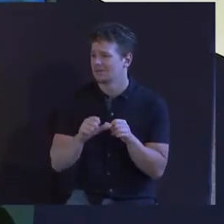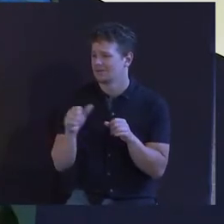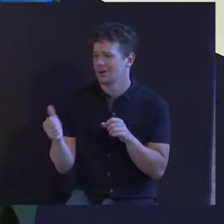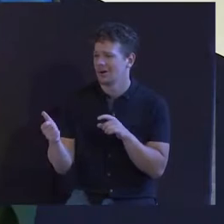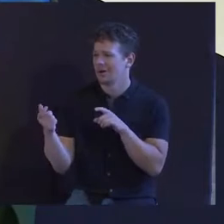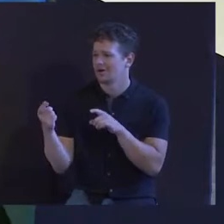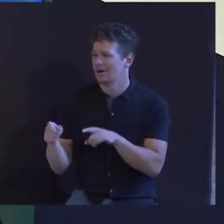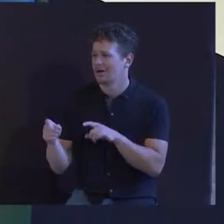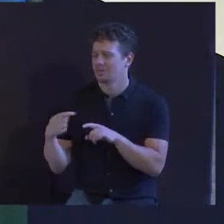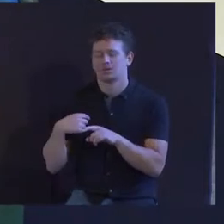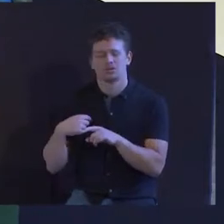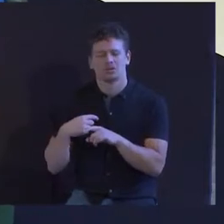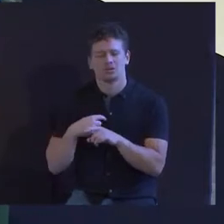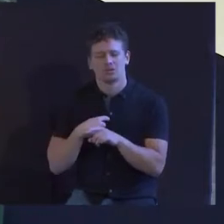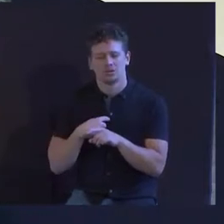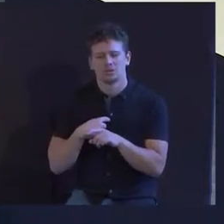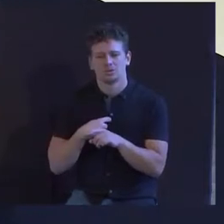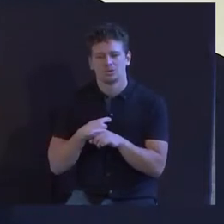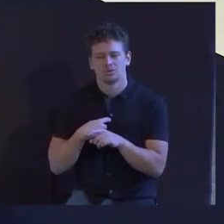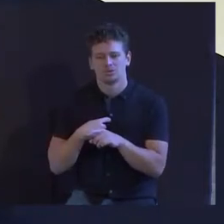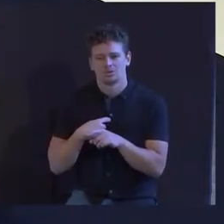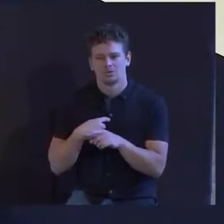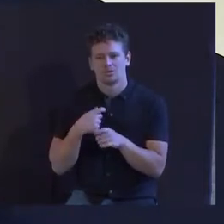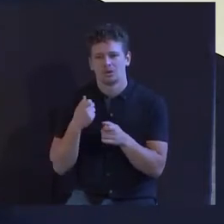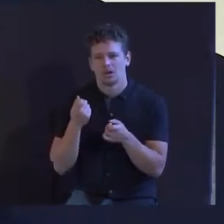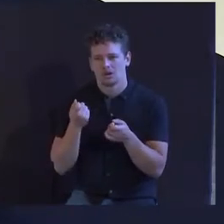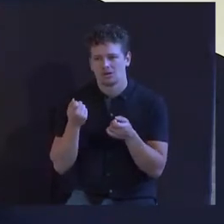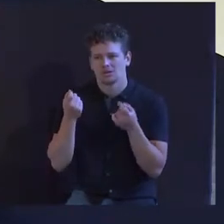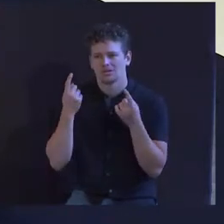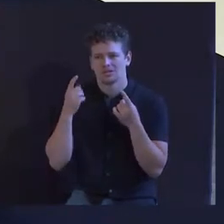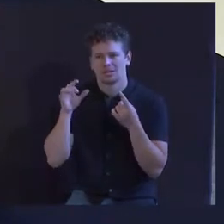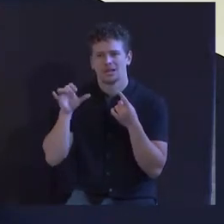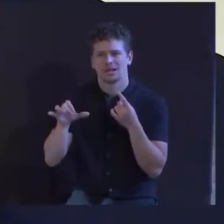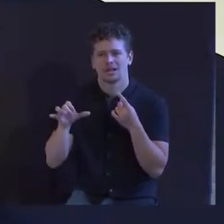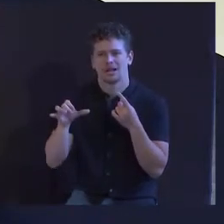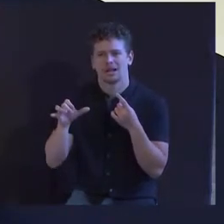Let us take that into the silence.